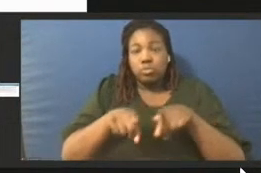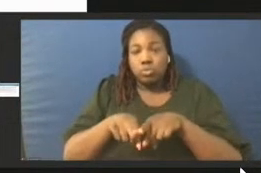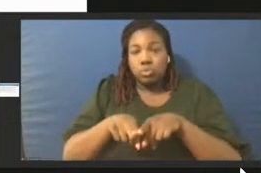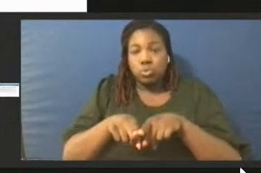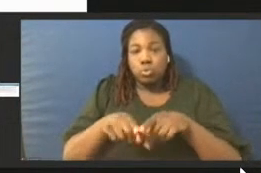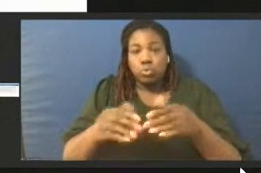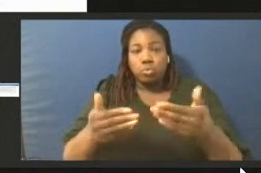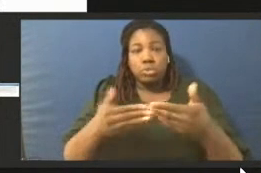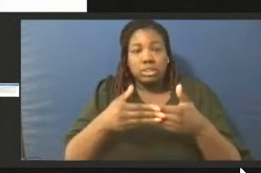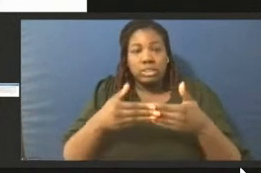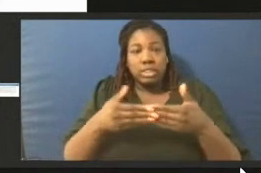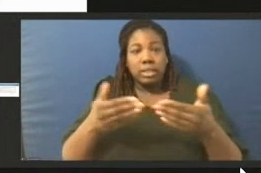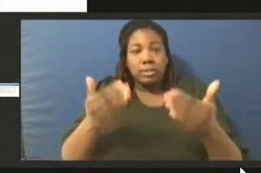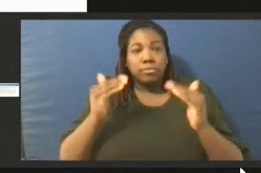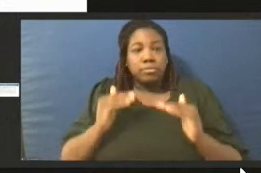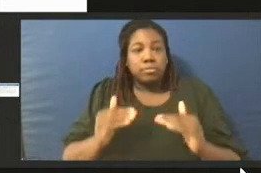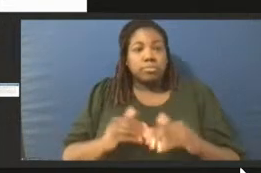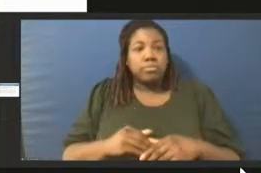please,